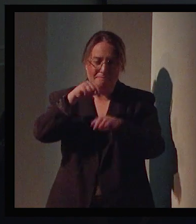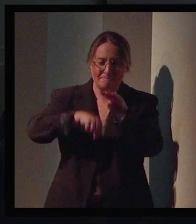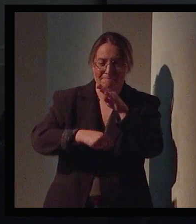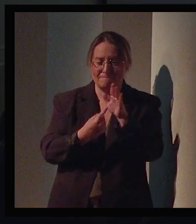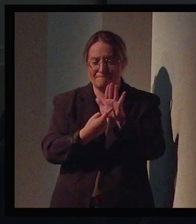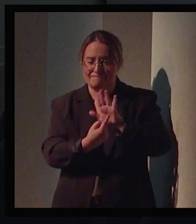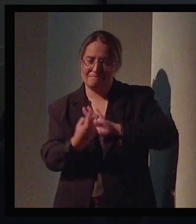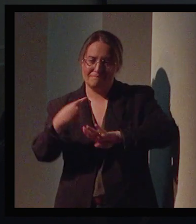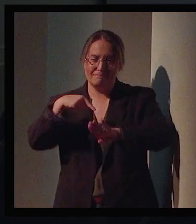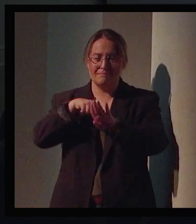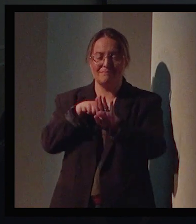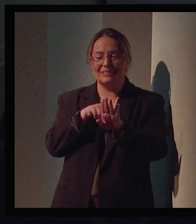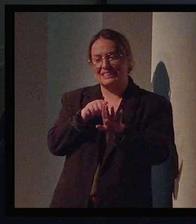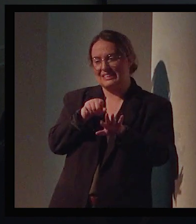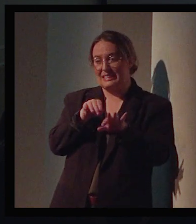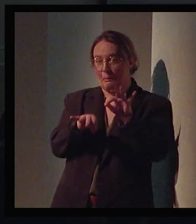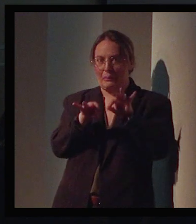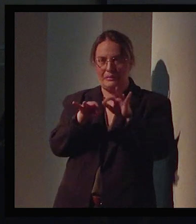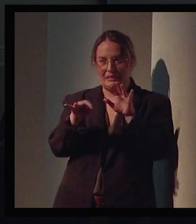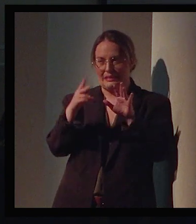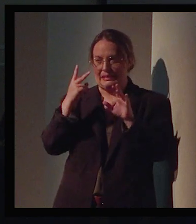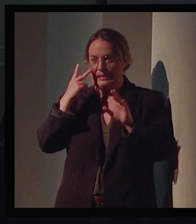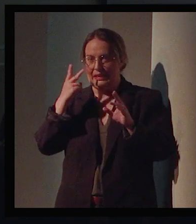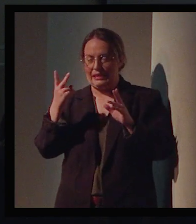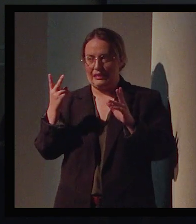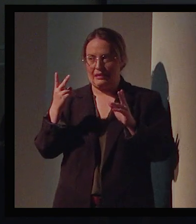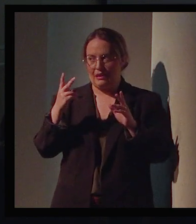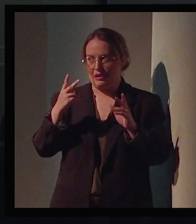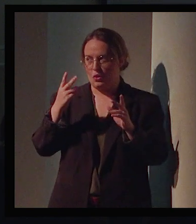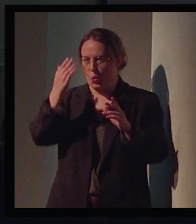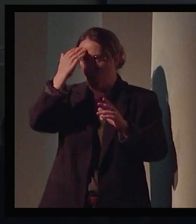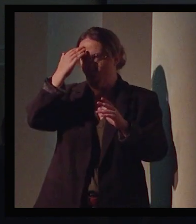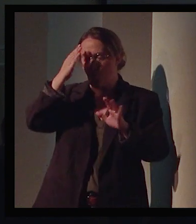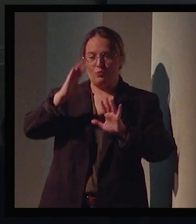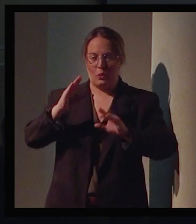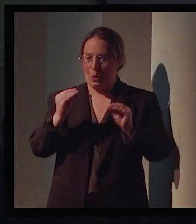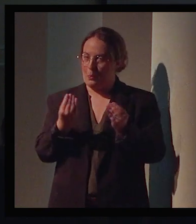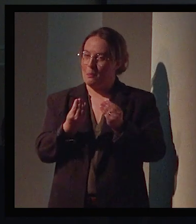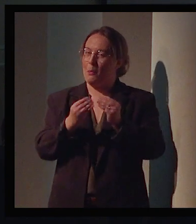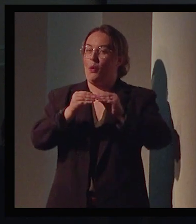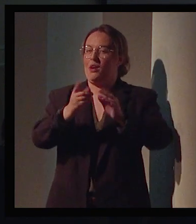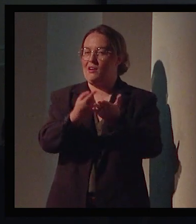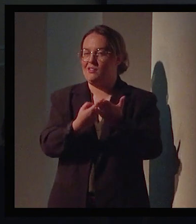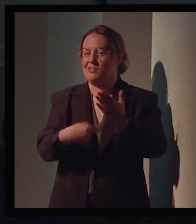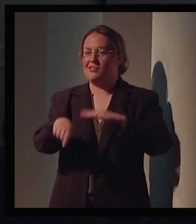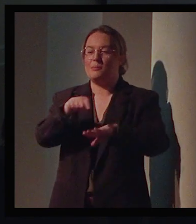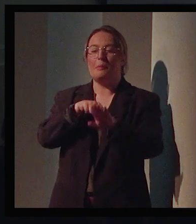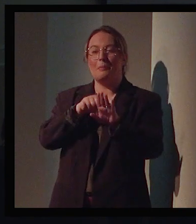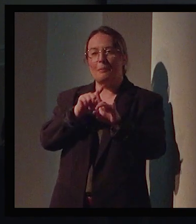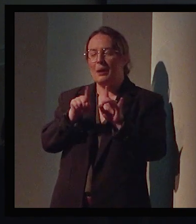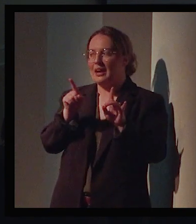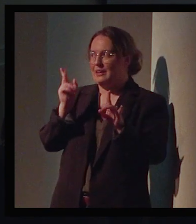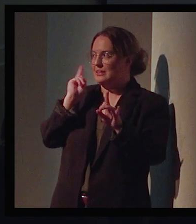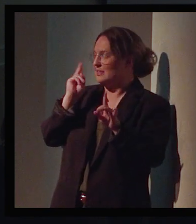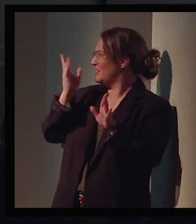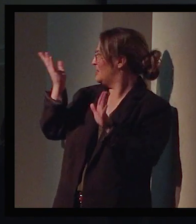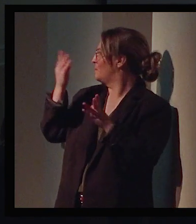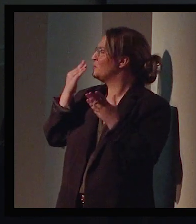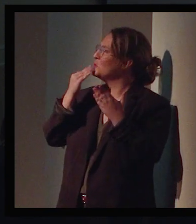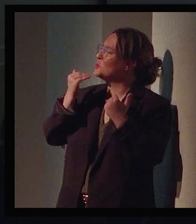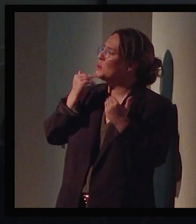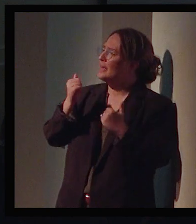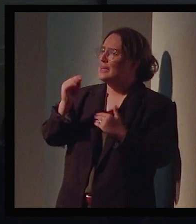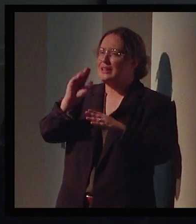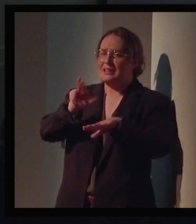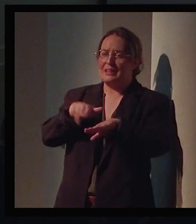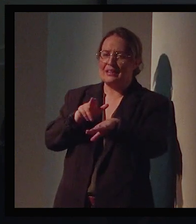simple designations and divisions suggest. But they do provide a serviceable way to grasp the sweep and the